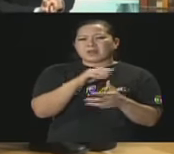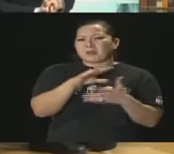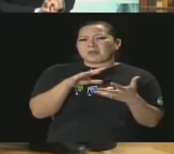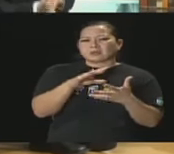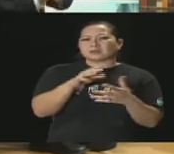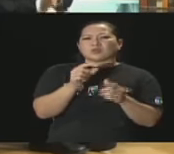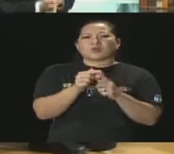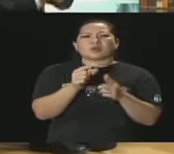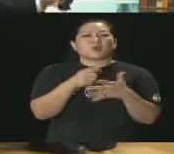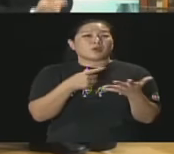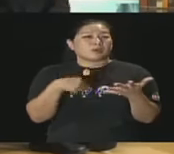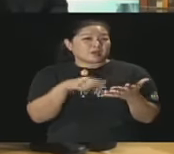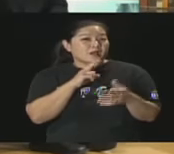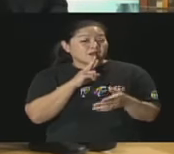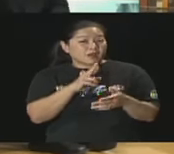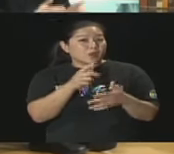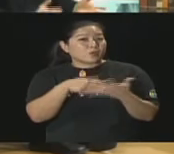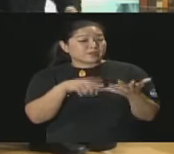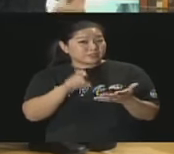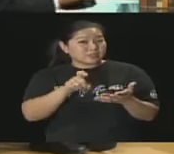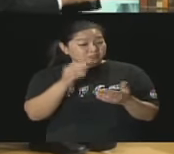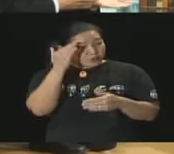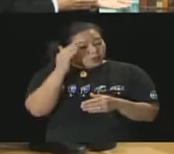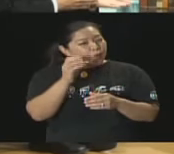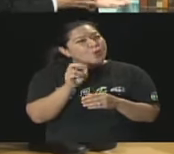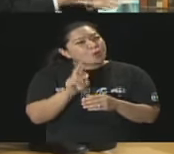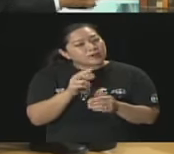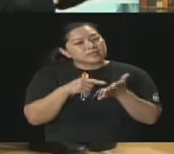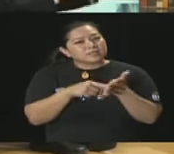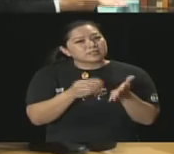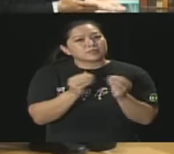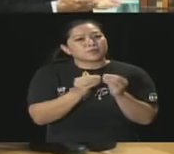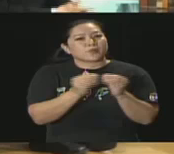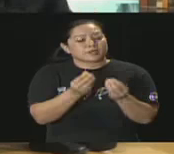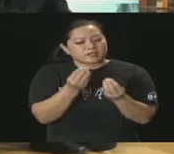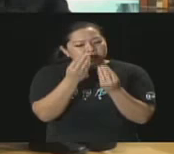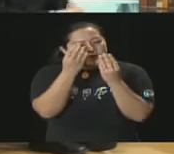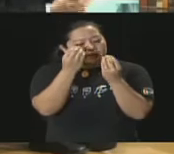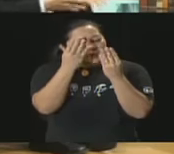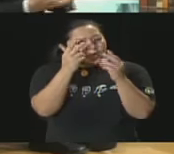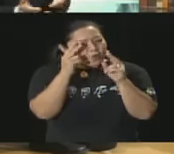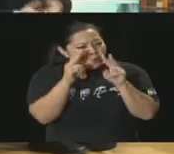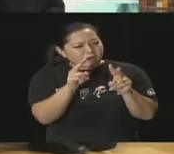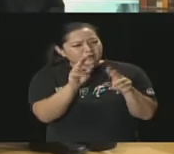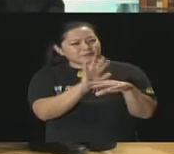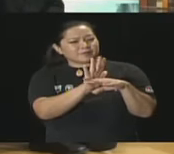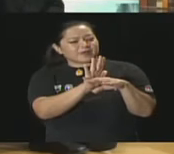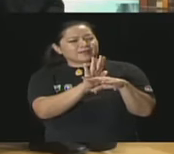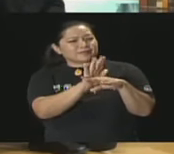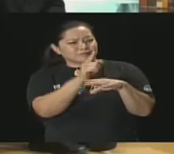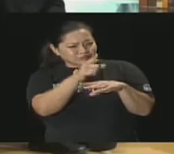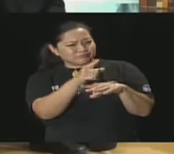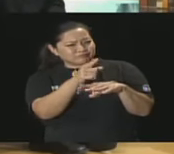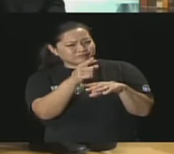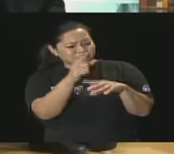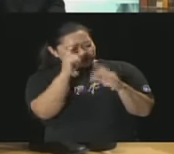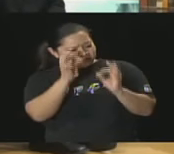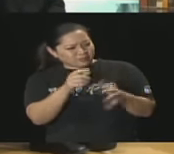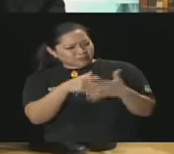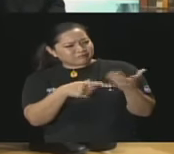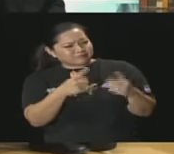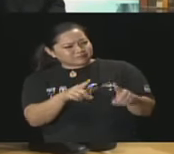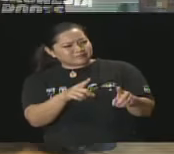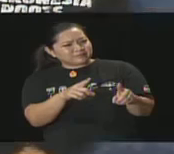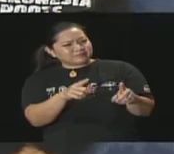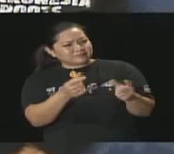what we are and this is what you need to know. Or is this more take in the information, watch the film, and then draw your own conclusions? Well, I